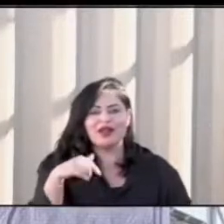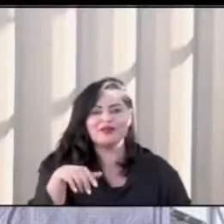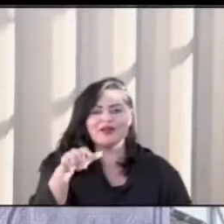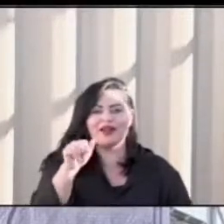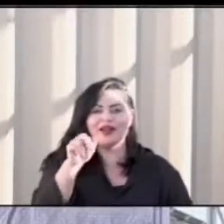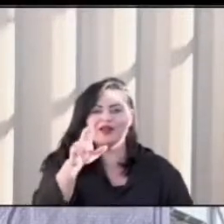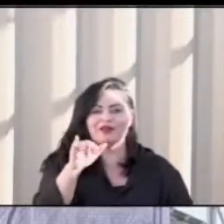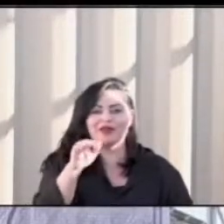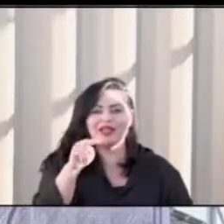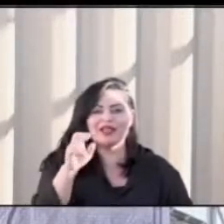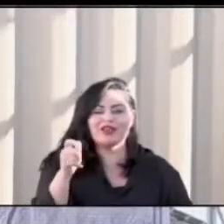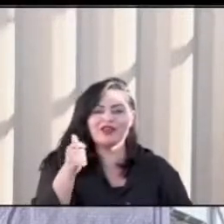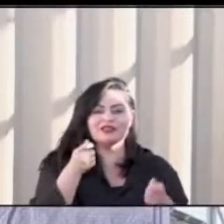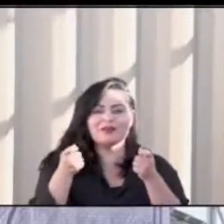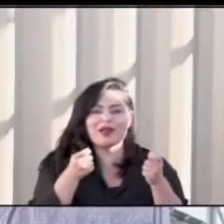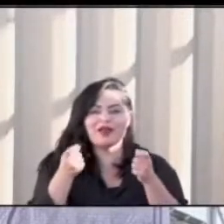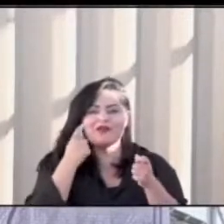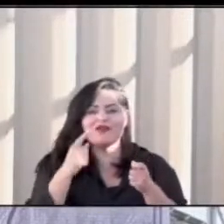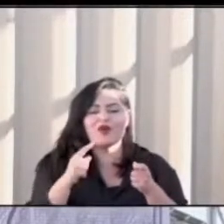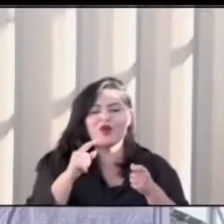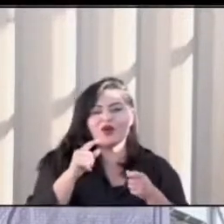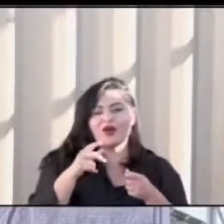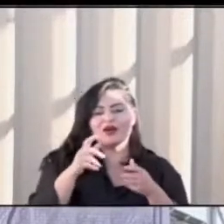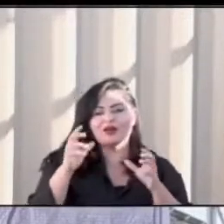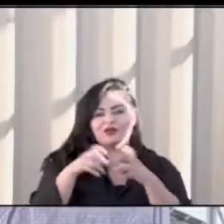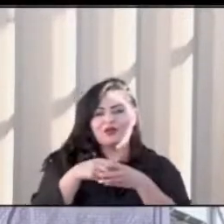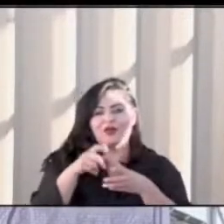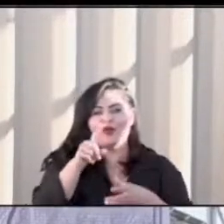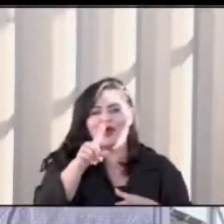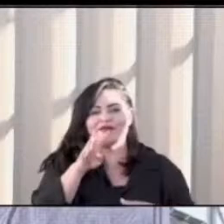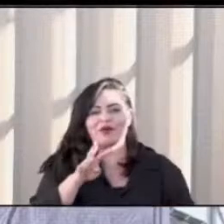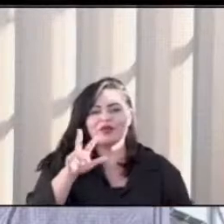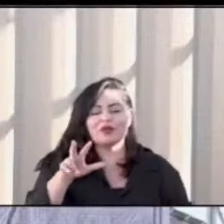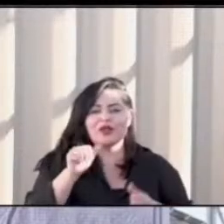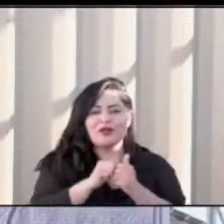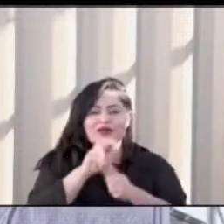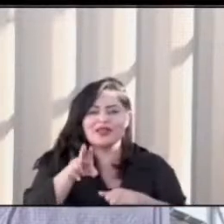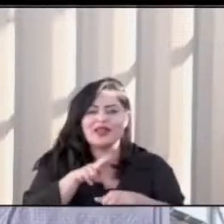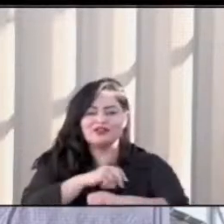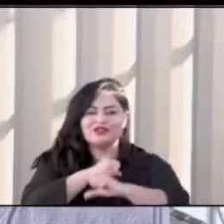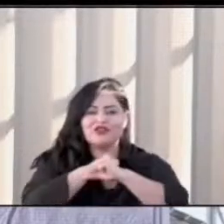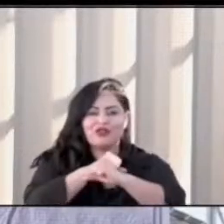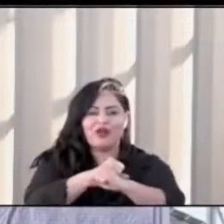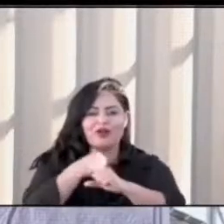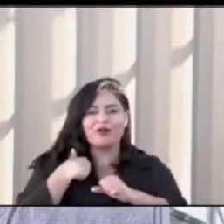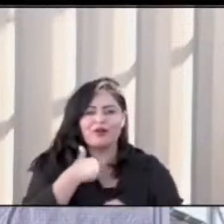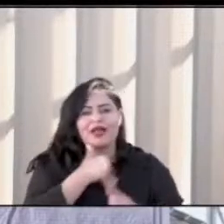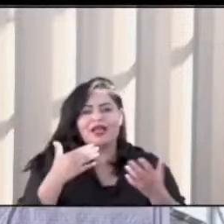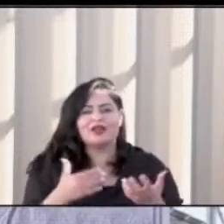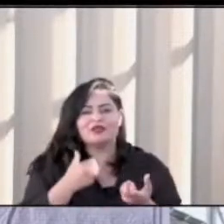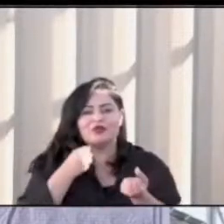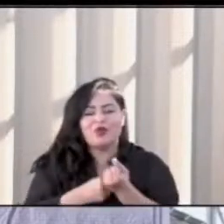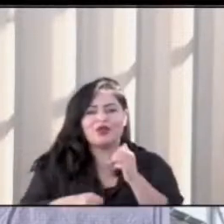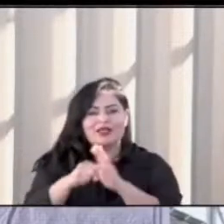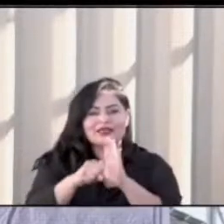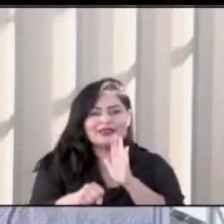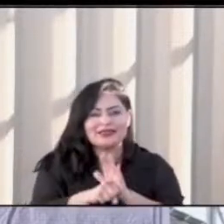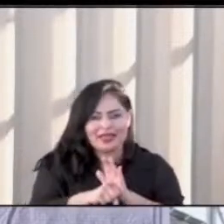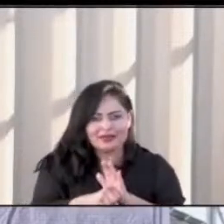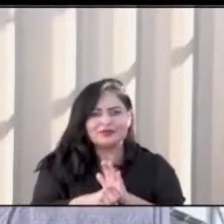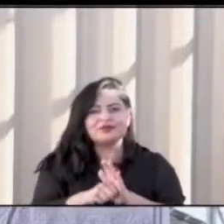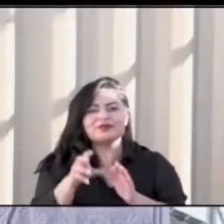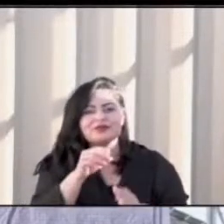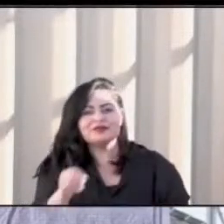Manuel Areno, Commander of Task Force 143 with the California National Guard. We are here to support the state and local law